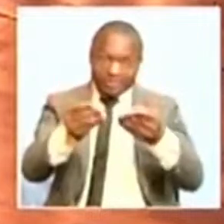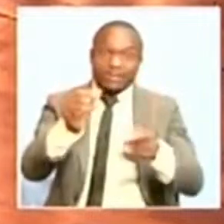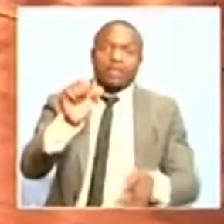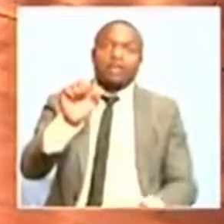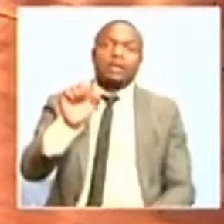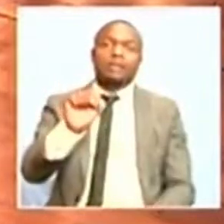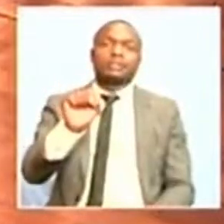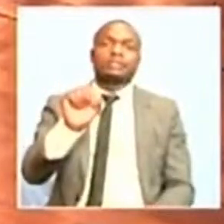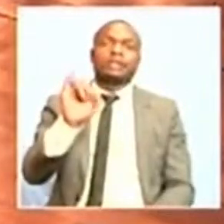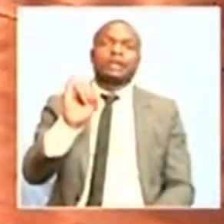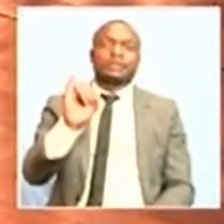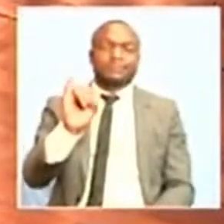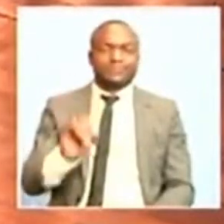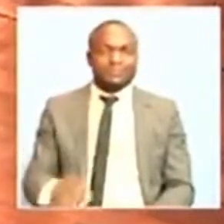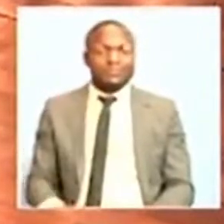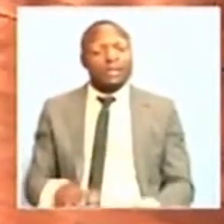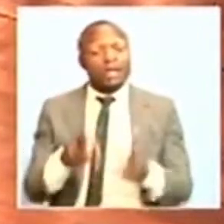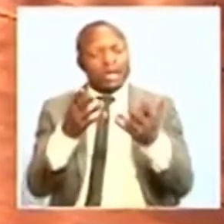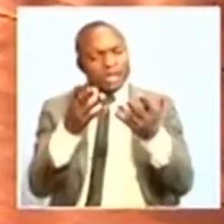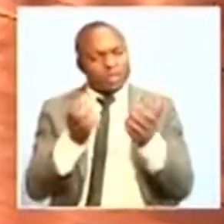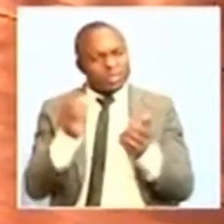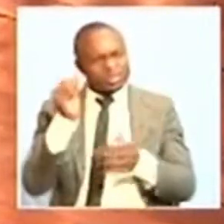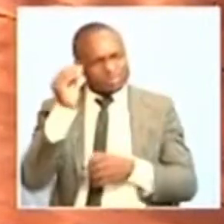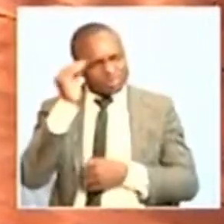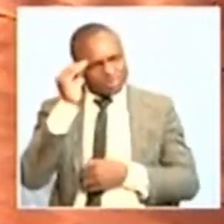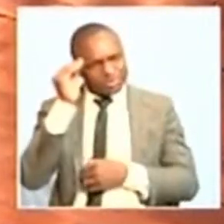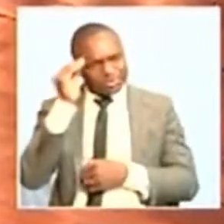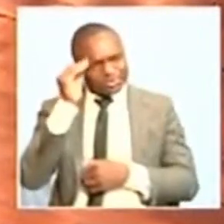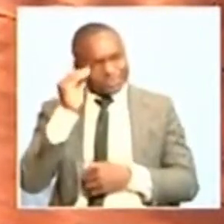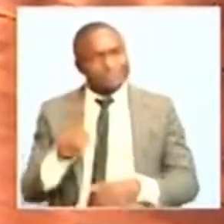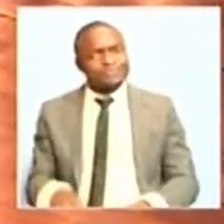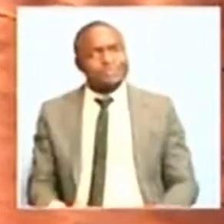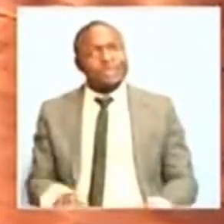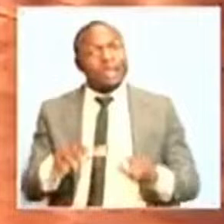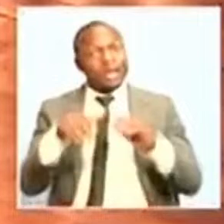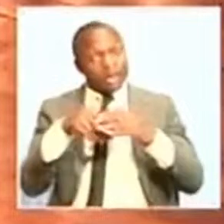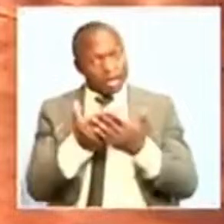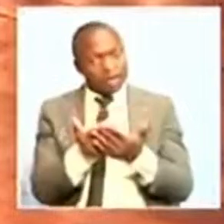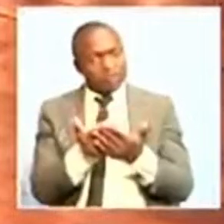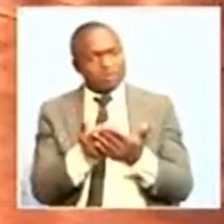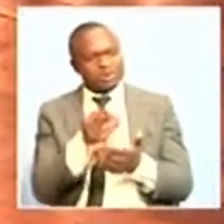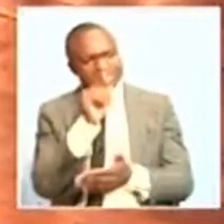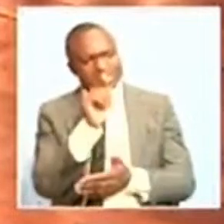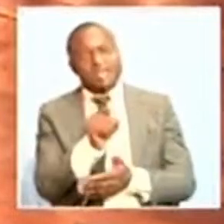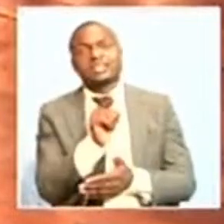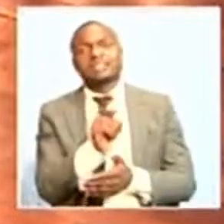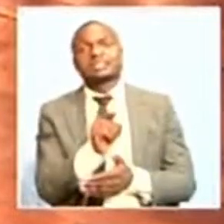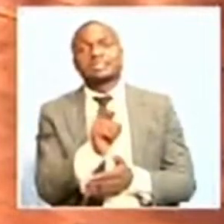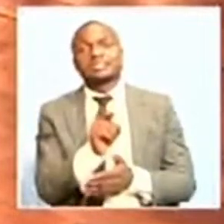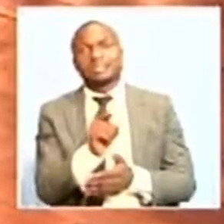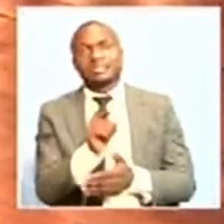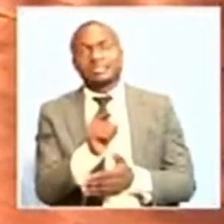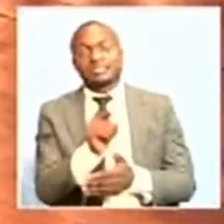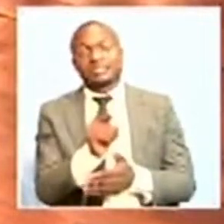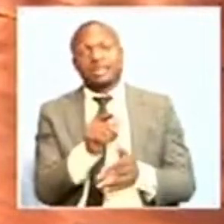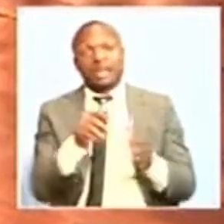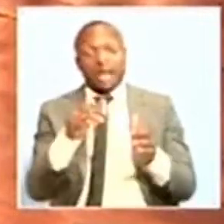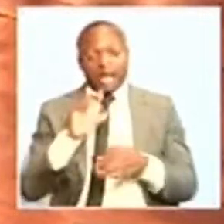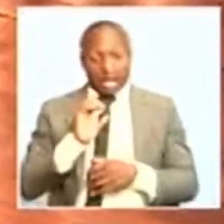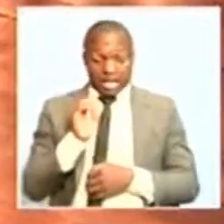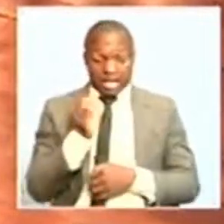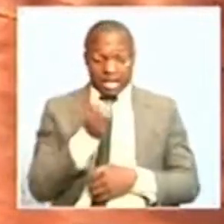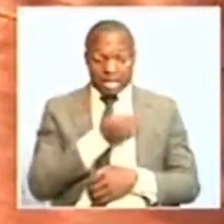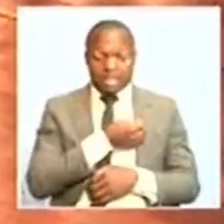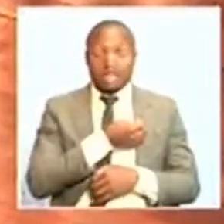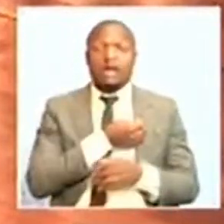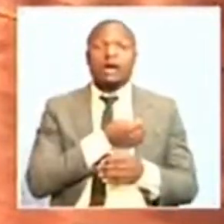SI. I would want to find out how is that sitting, especially that our role is to